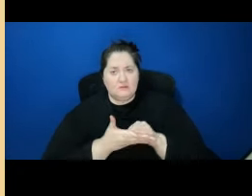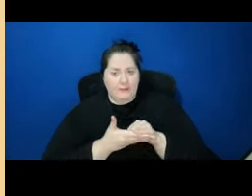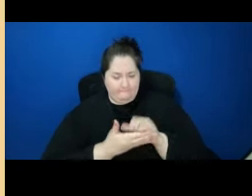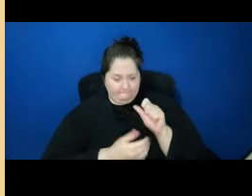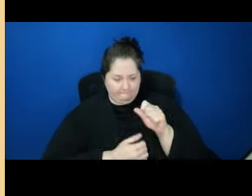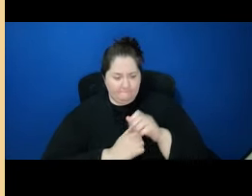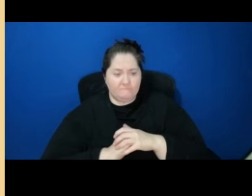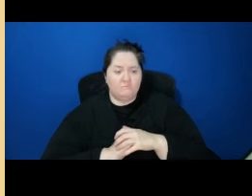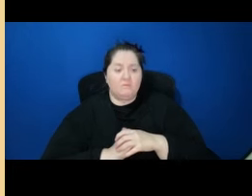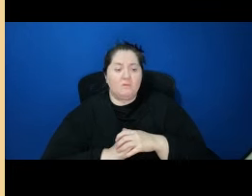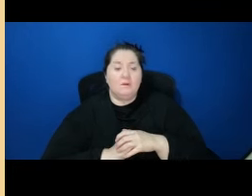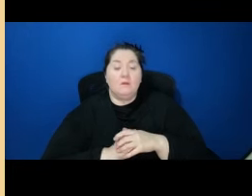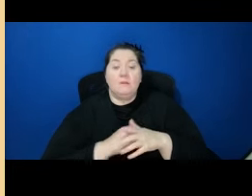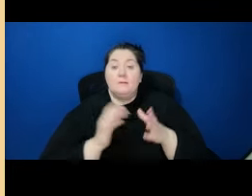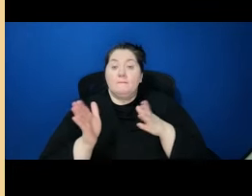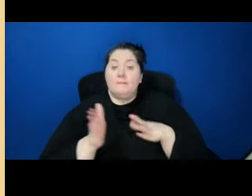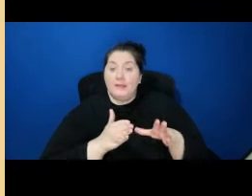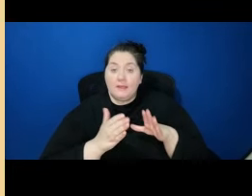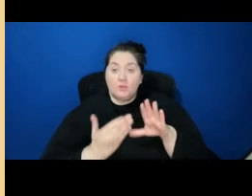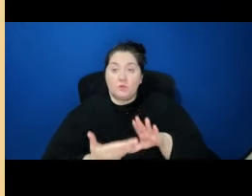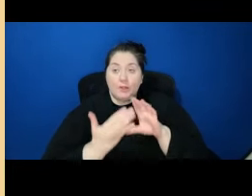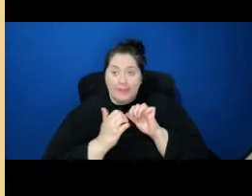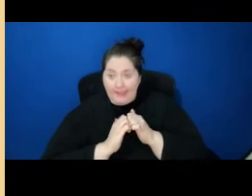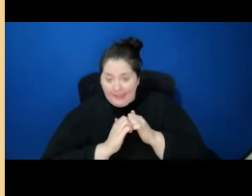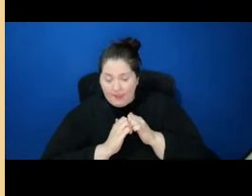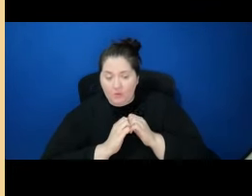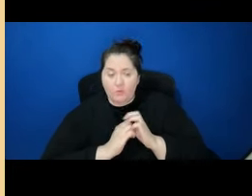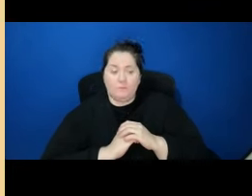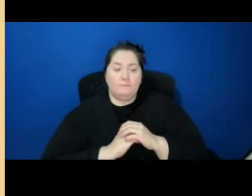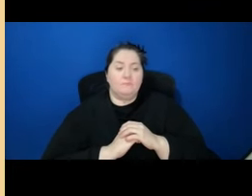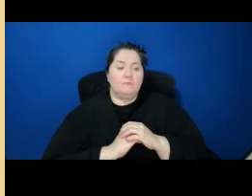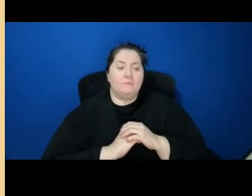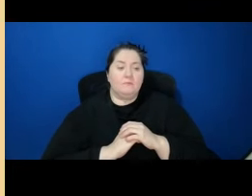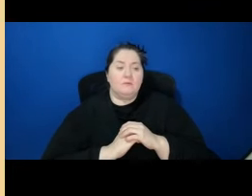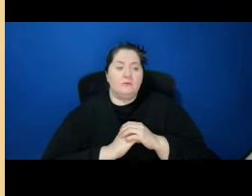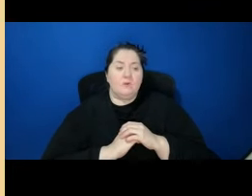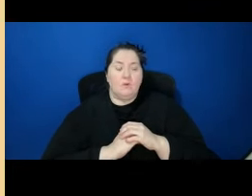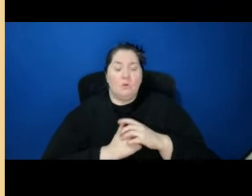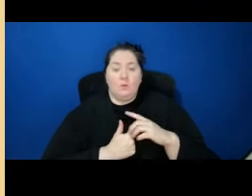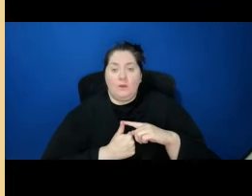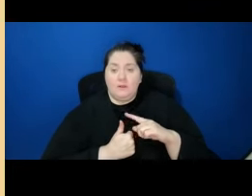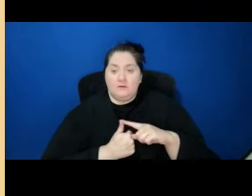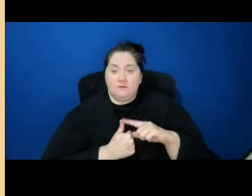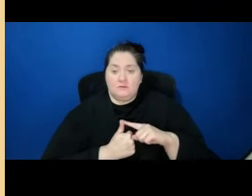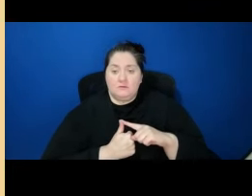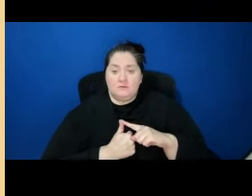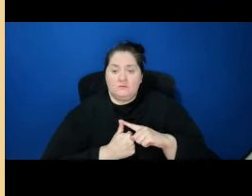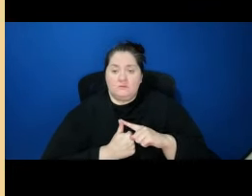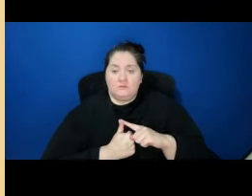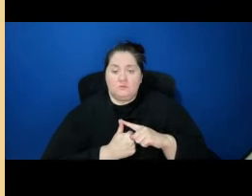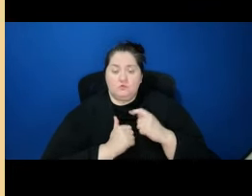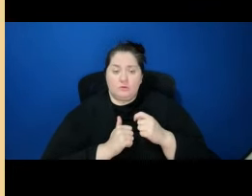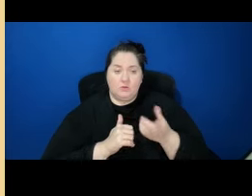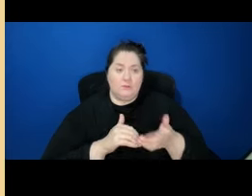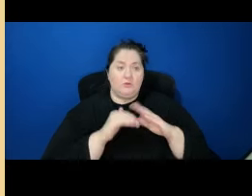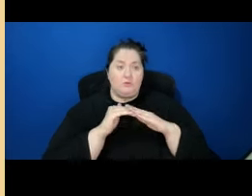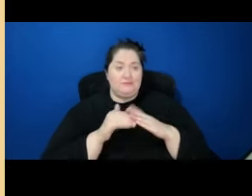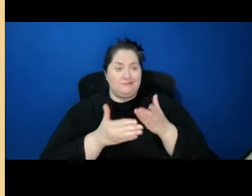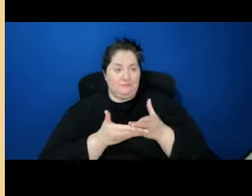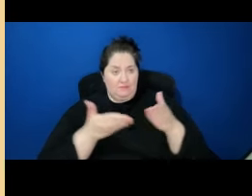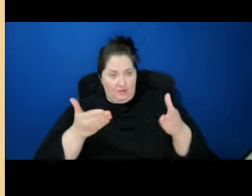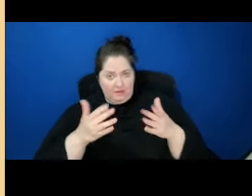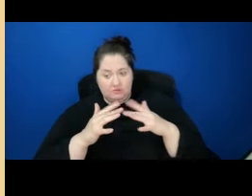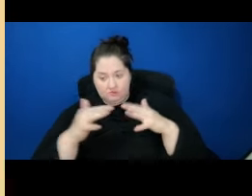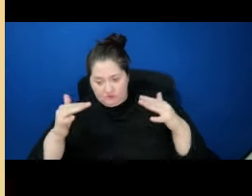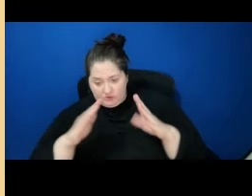the draft plan addresses that in a number of different ways. One is it overall tries to increase the supply and